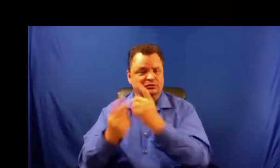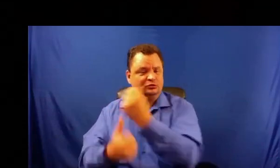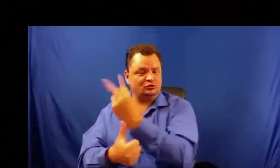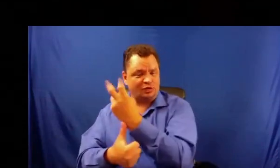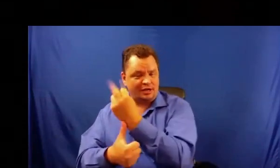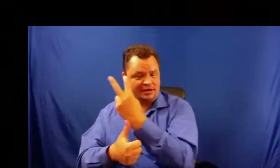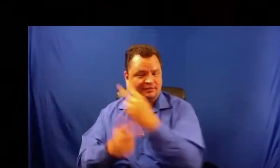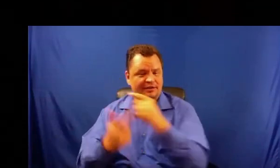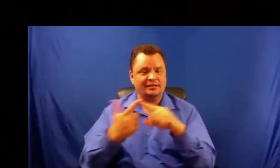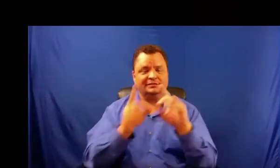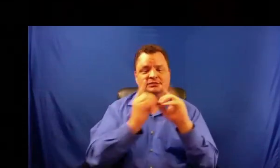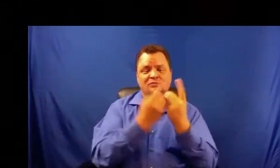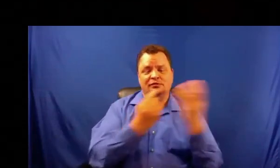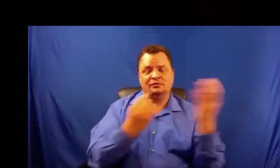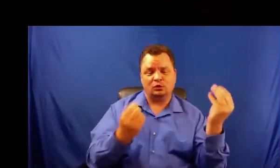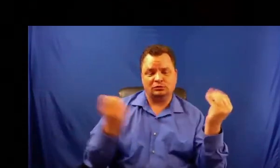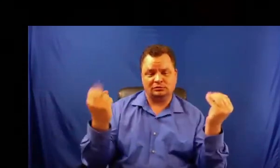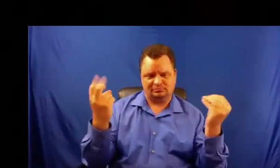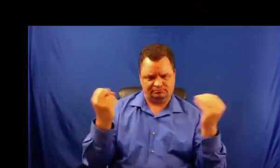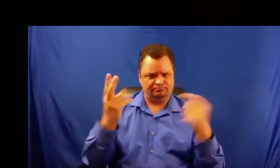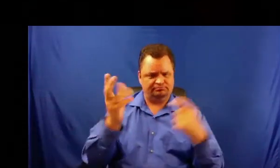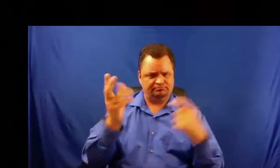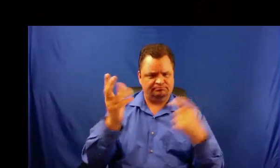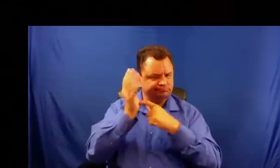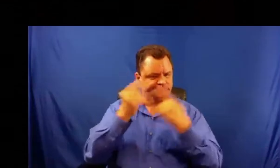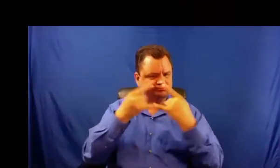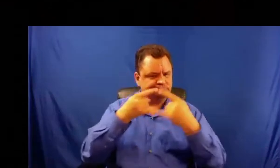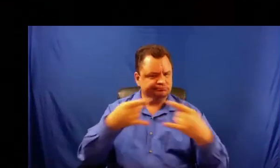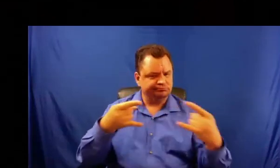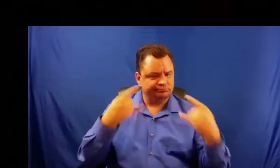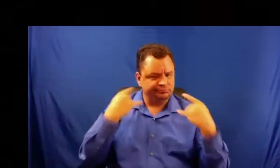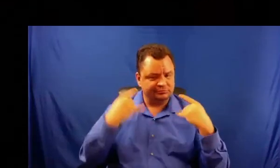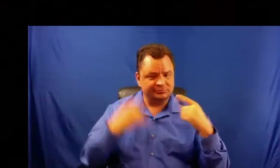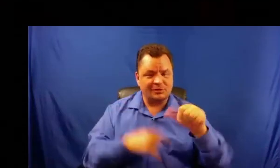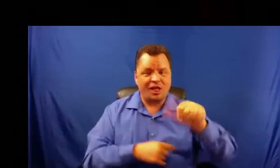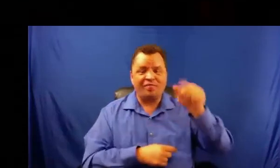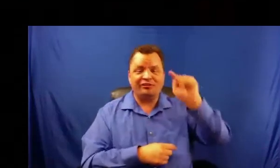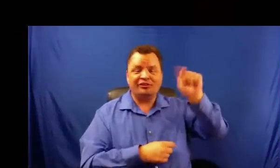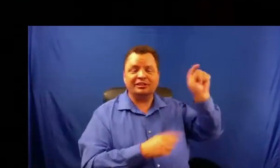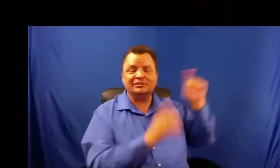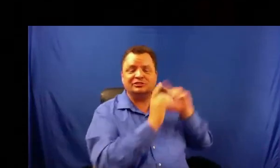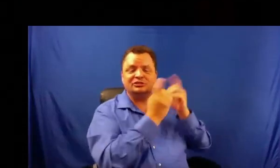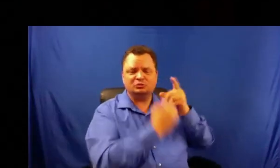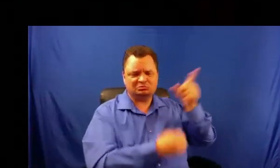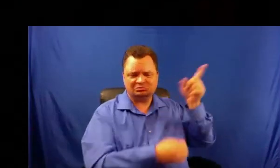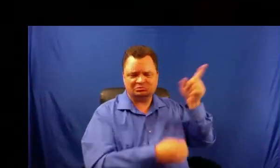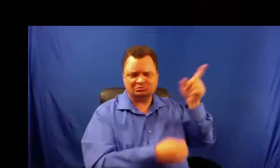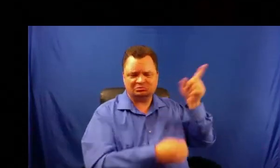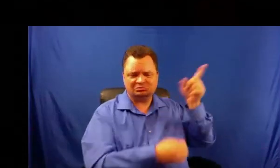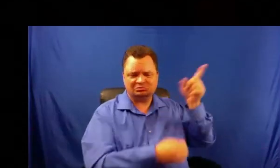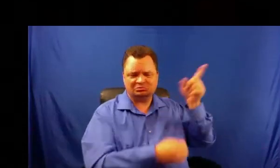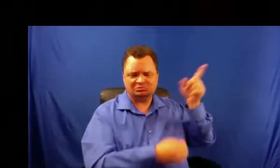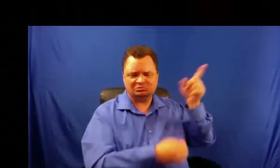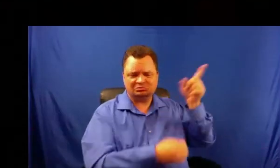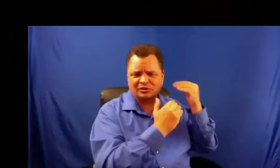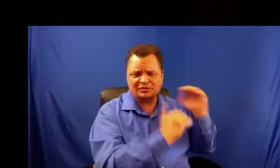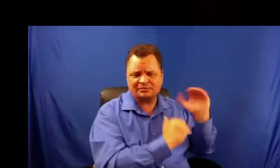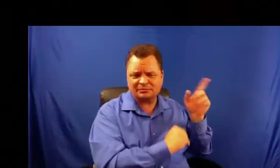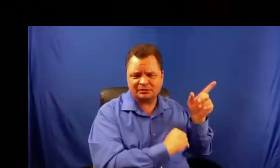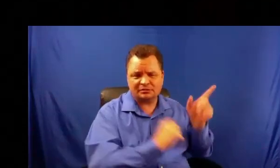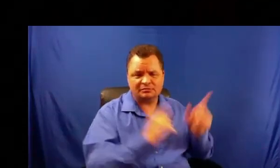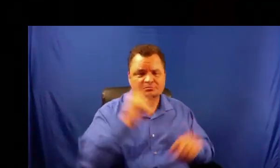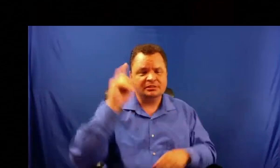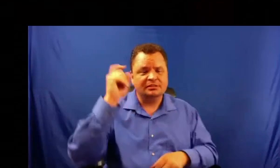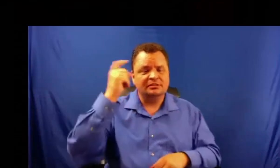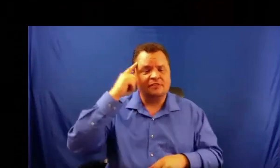wear masks indoors. Mitigation measures in other districts are minimal, and in fact, Governor Jared Polis and CDPHE Director